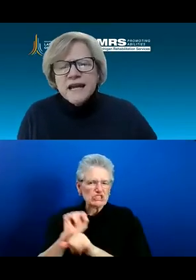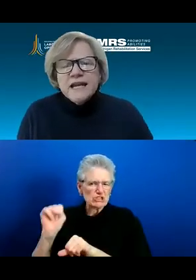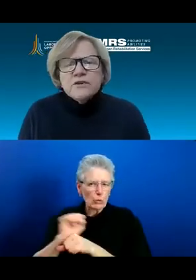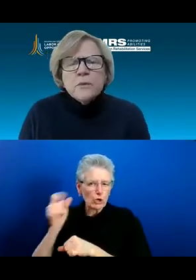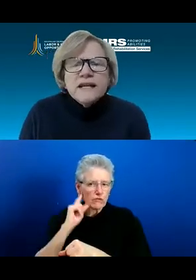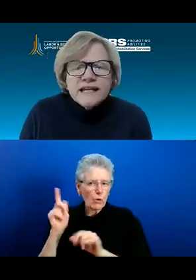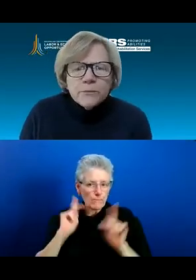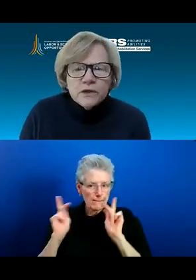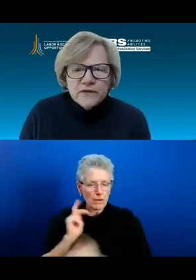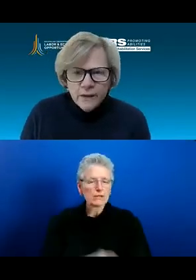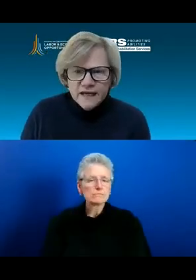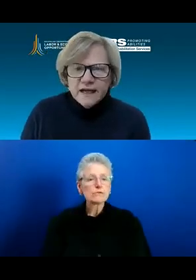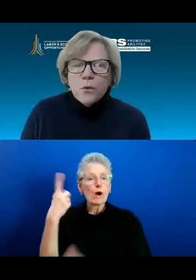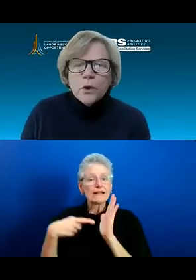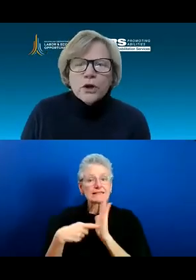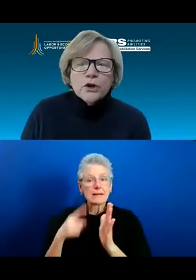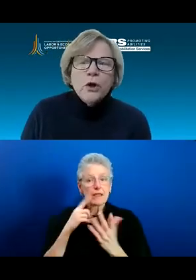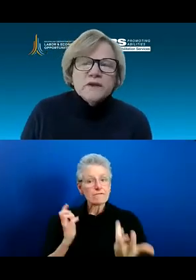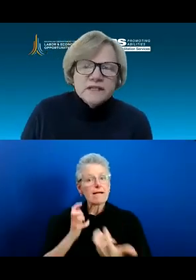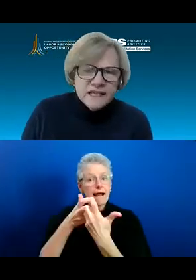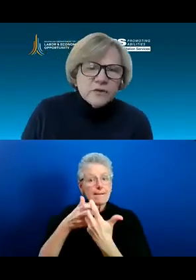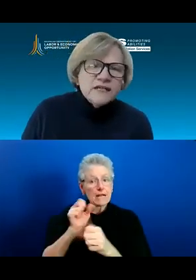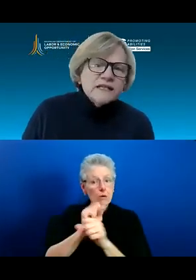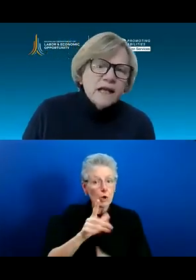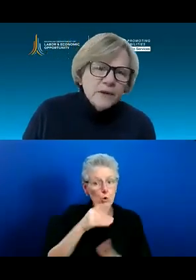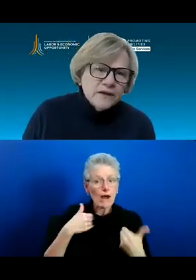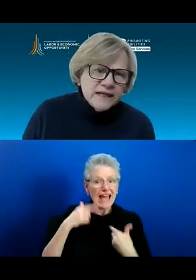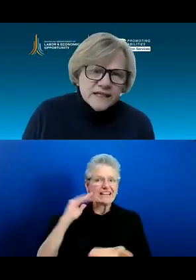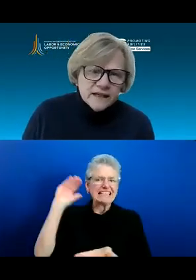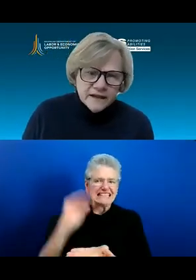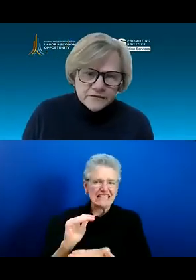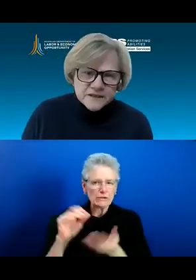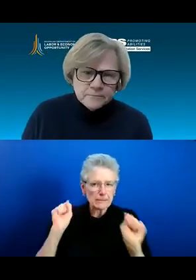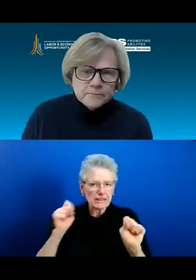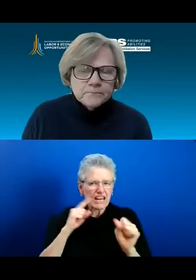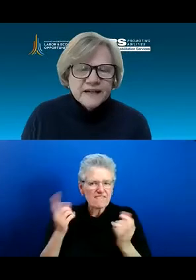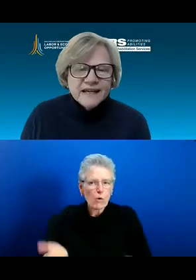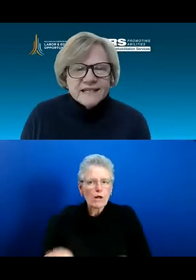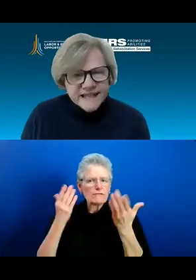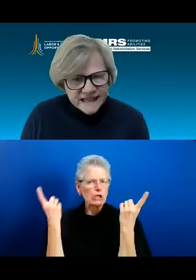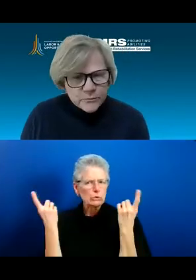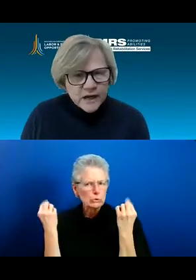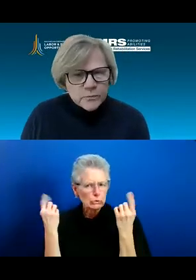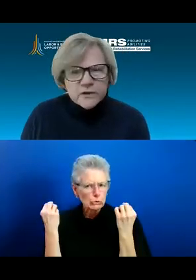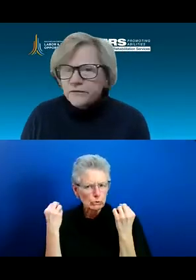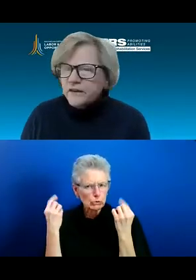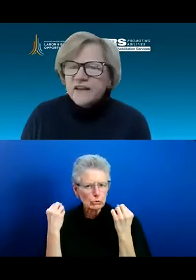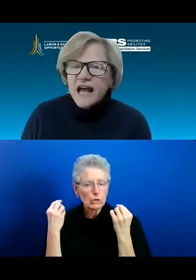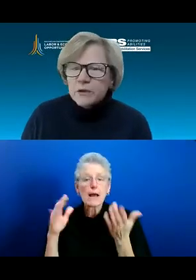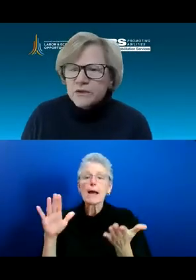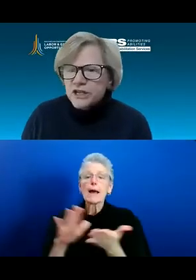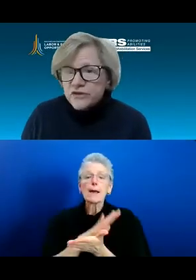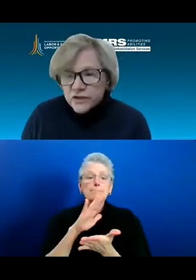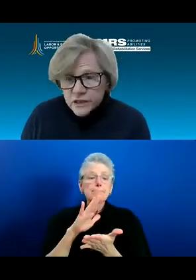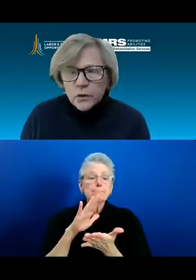So here's one example of accommodating a worker with decreased ability to lift. Stacking paper and filling the